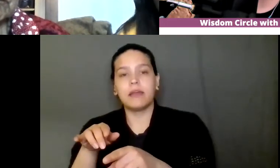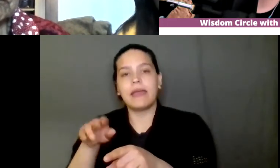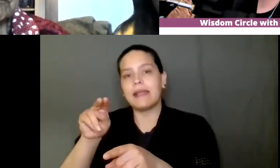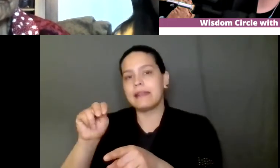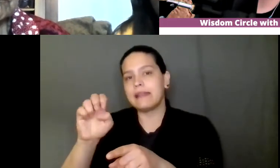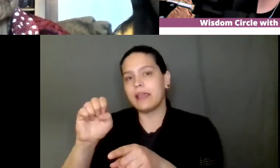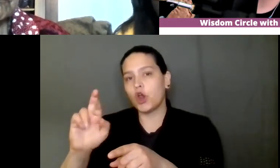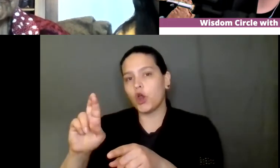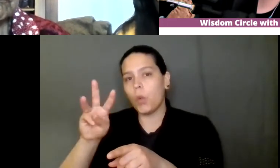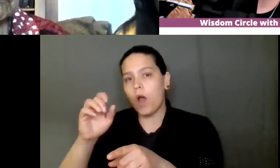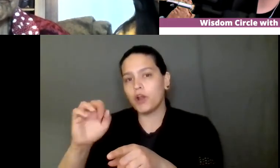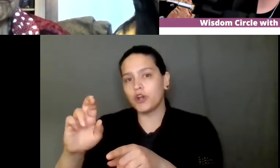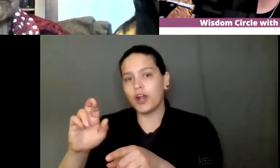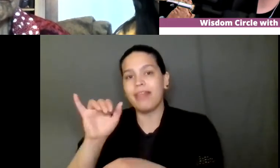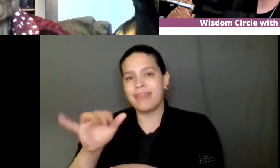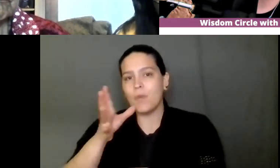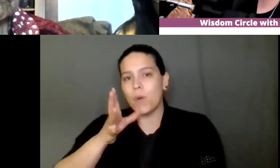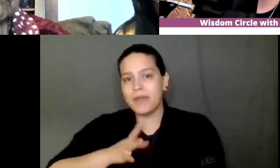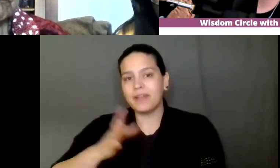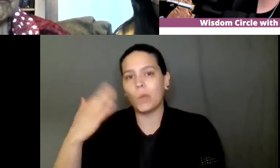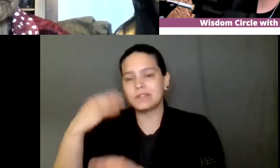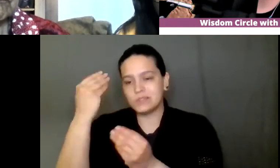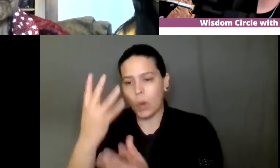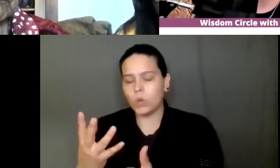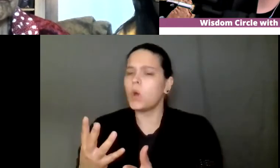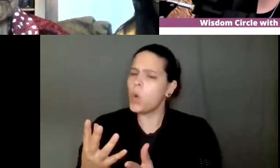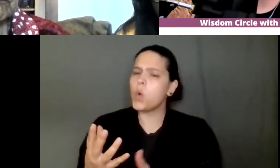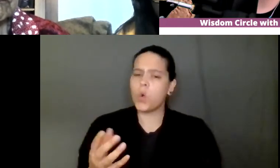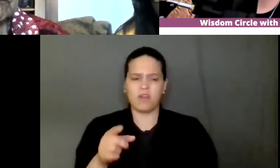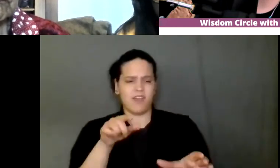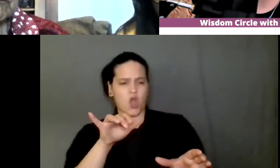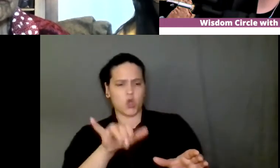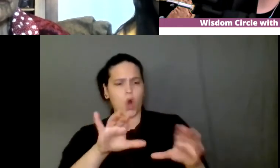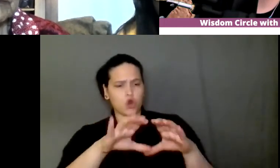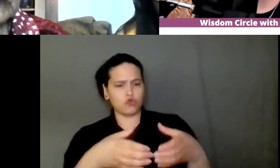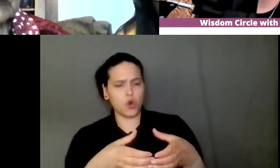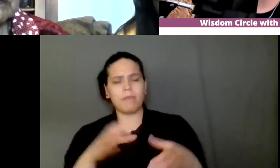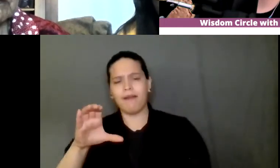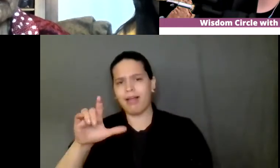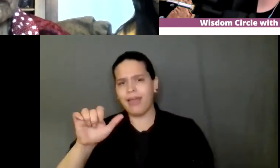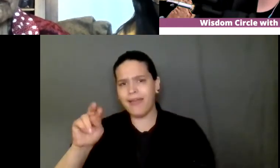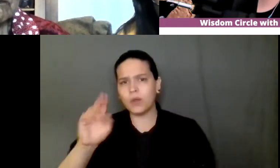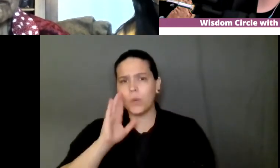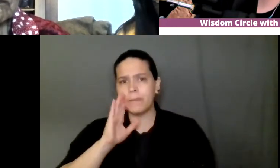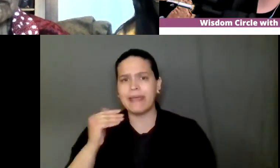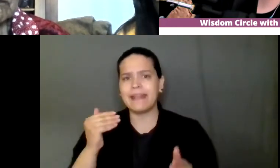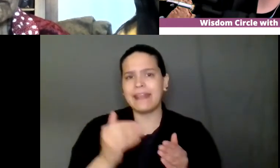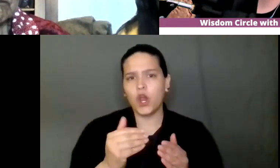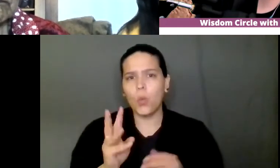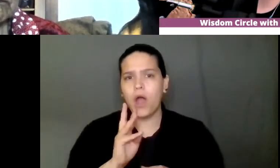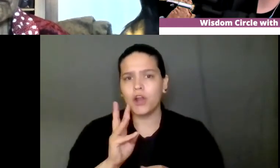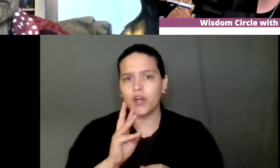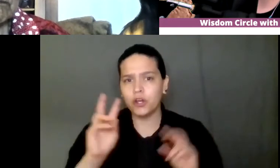told that that's going to be how we recognize you in the future. Your clan is going to be near water. So